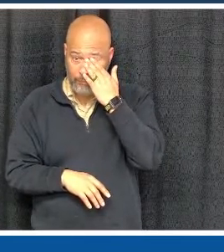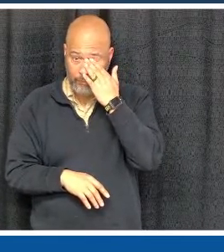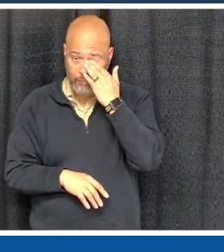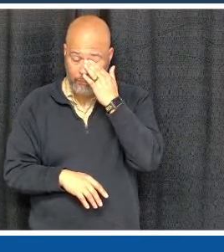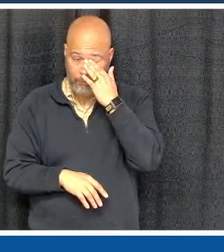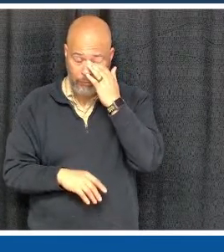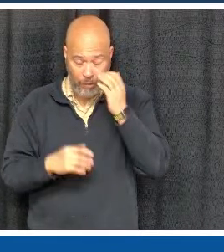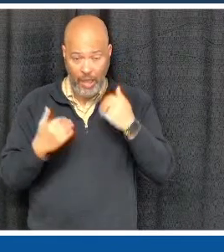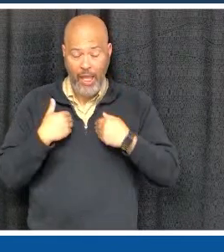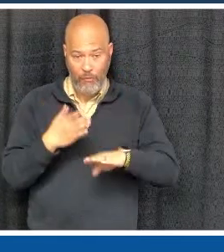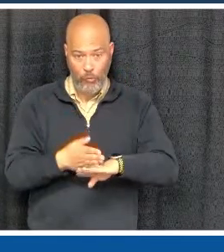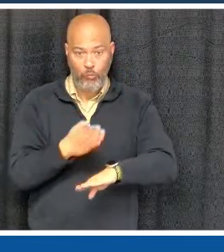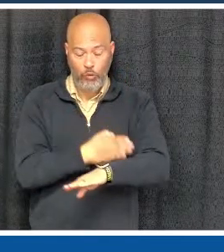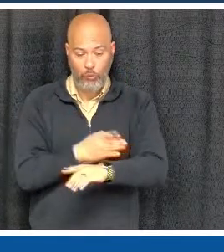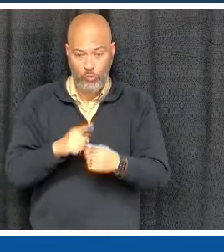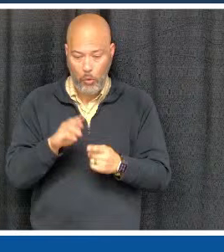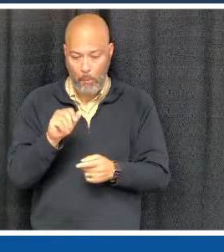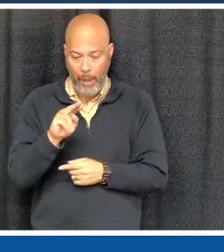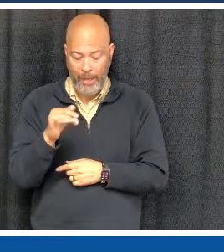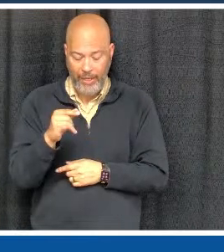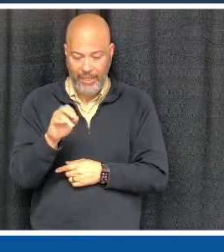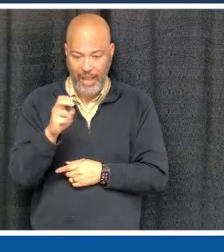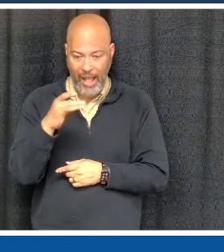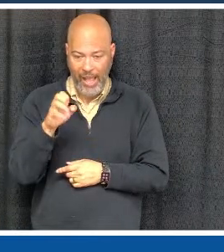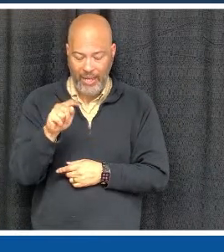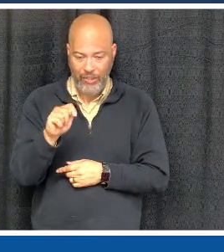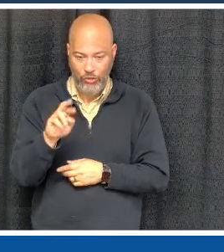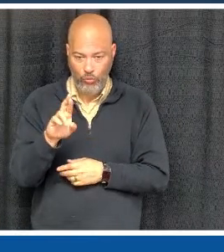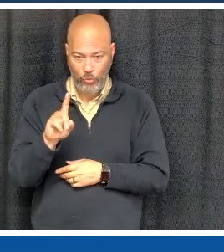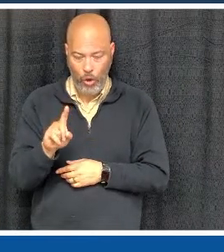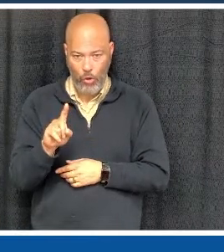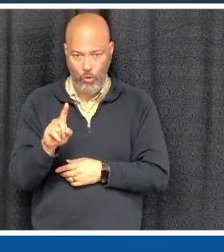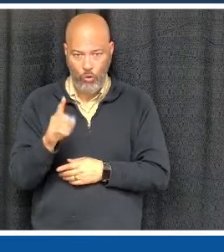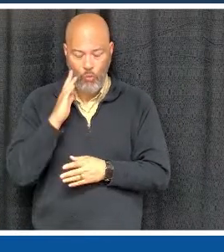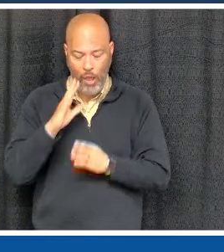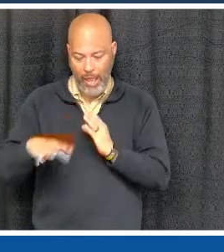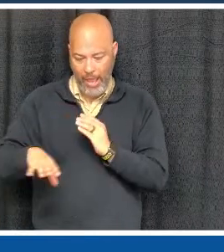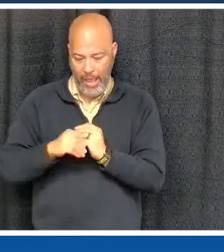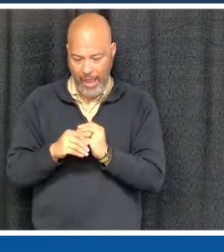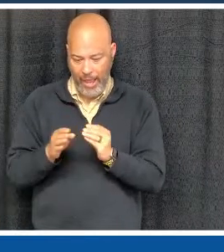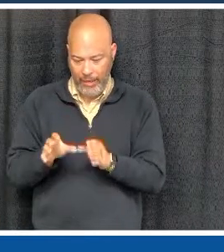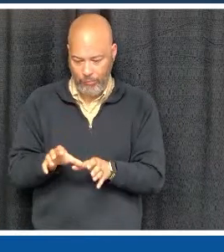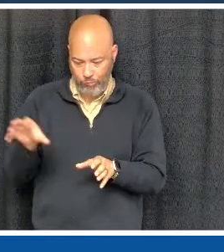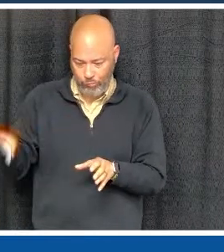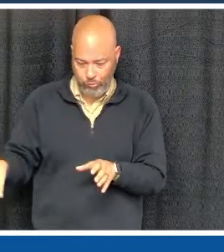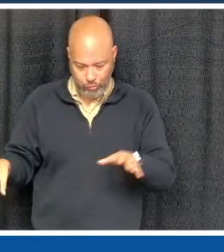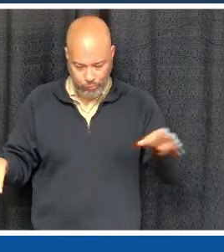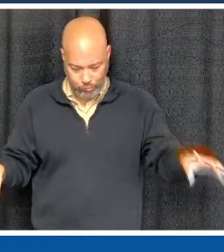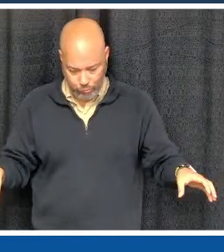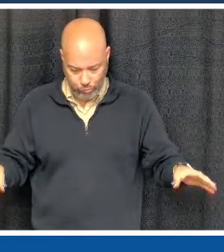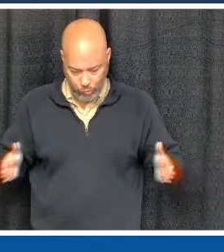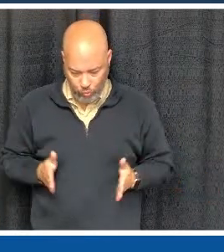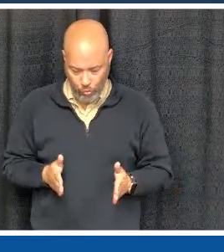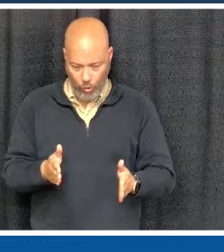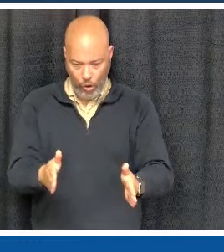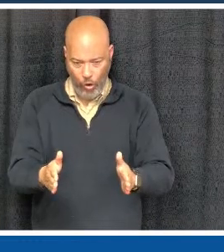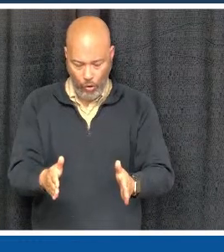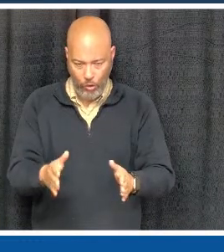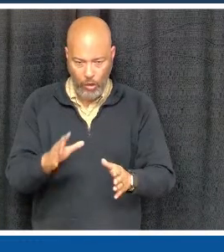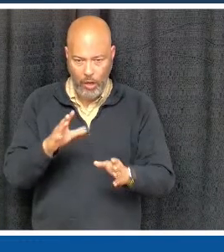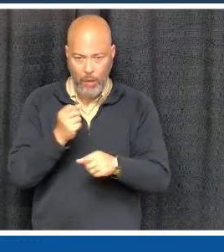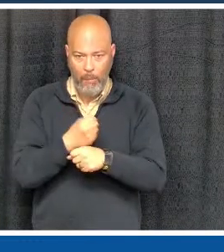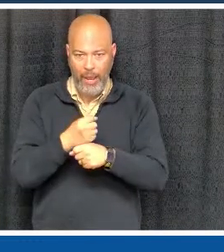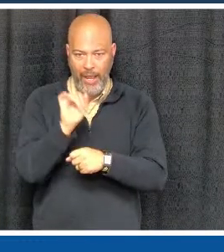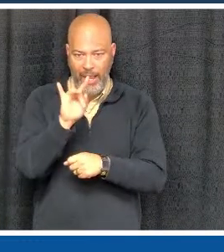There are improvements to Manning Heights. It's about 1 foot to 2 feet of pavement on either side of the road to round out 18 feet